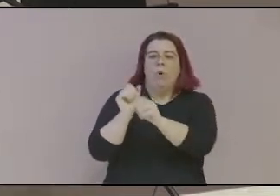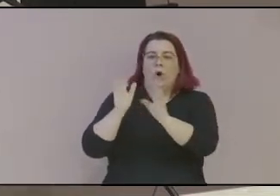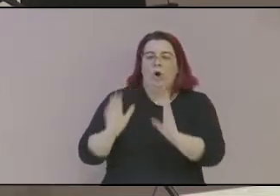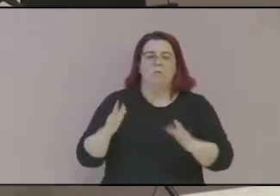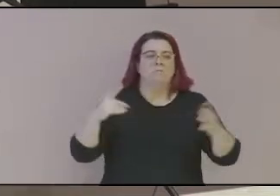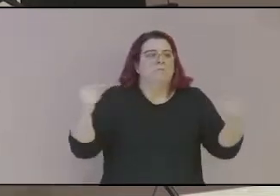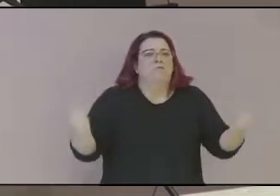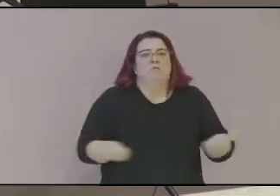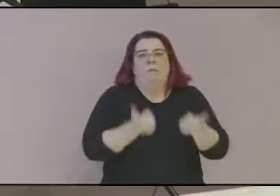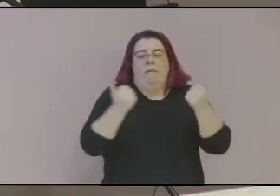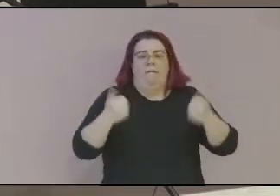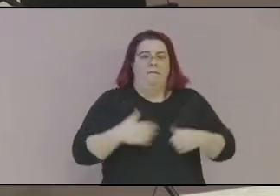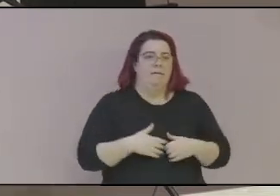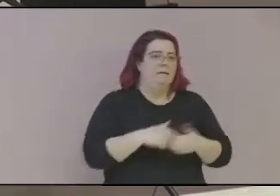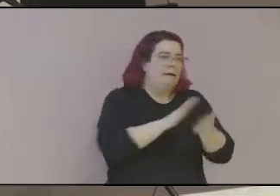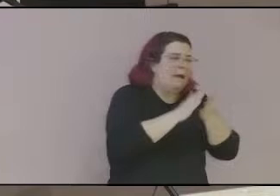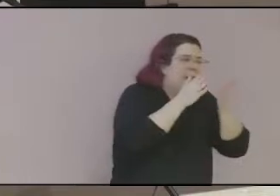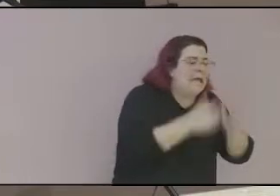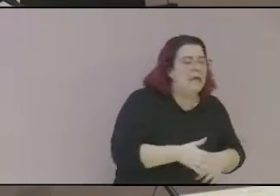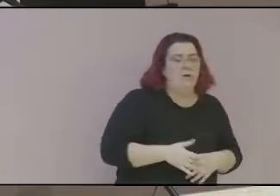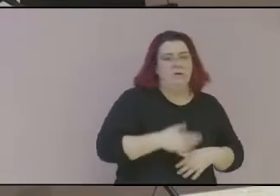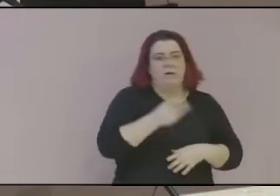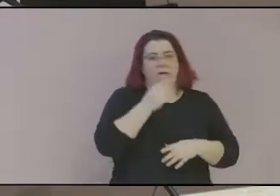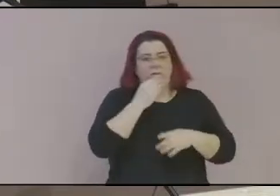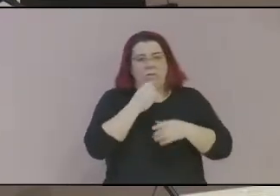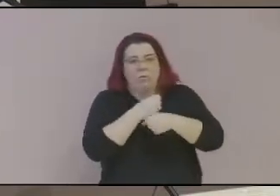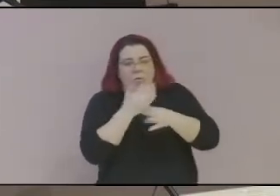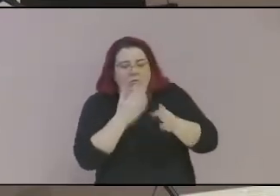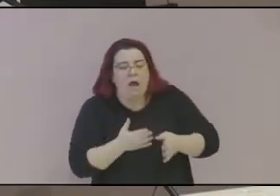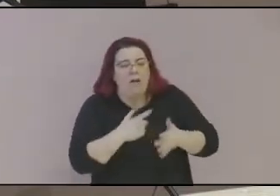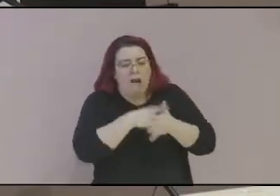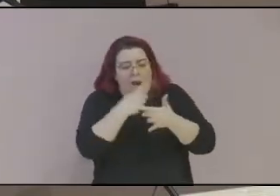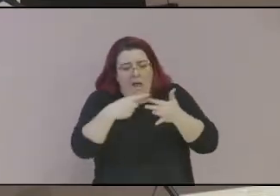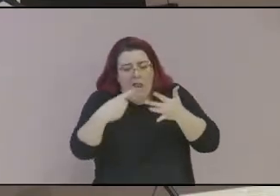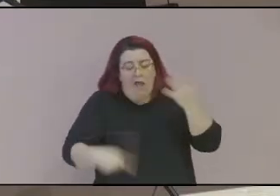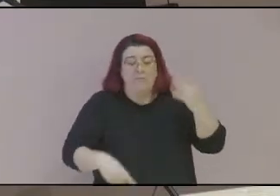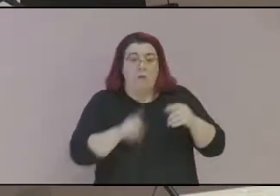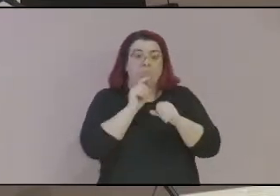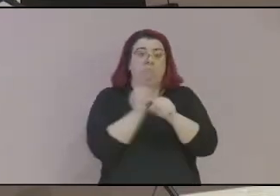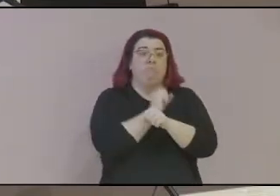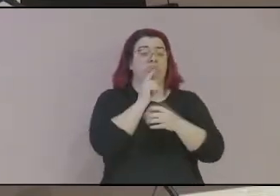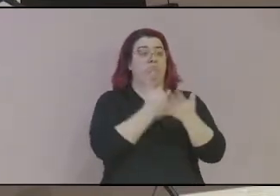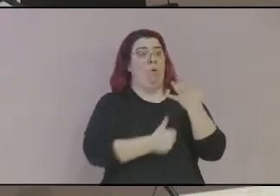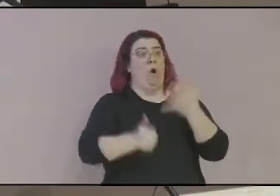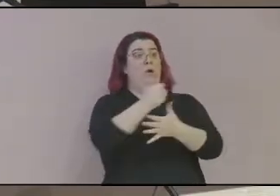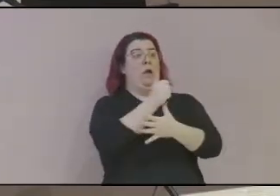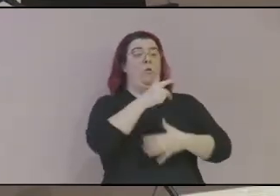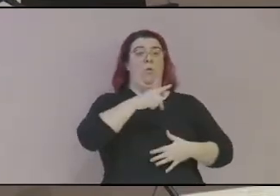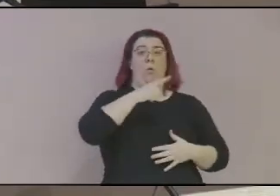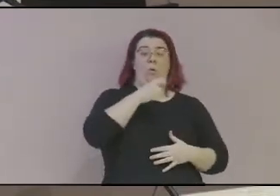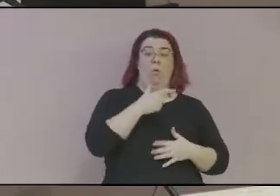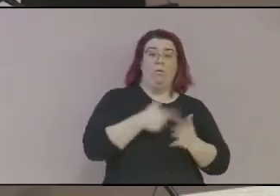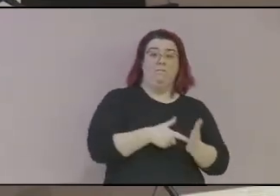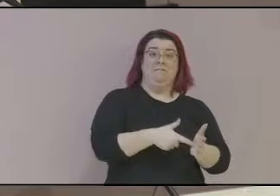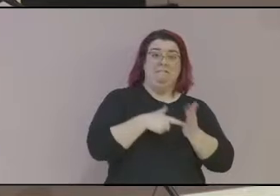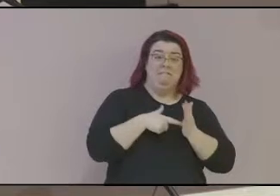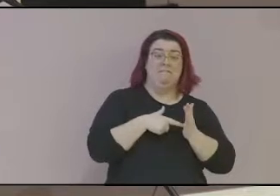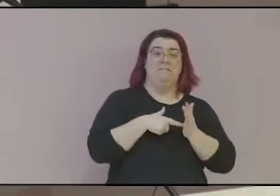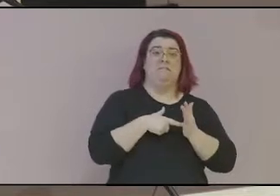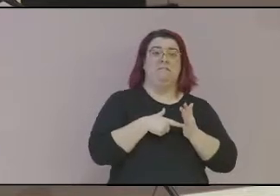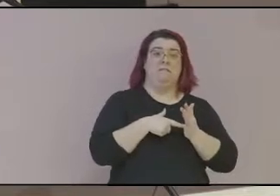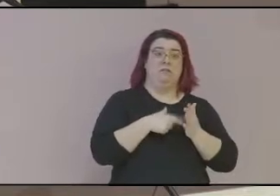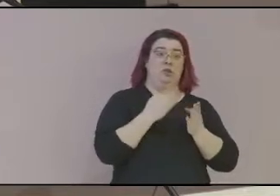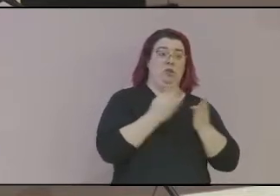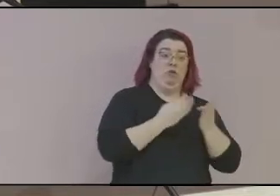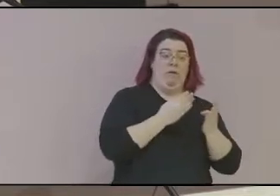actually make that kind of determination. So they didn't have any policy for favoring certain people. In the transcript